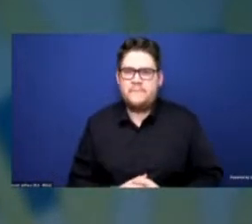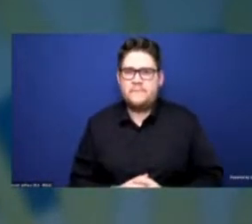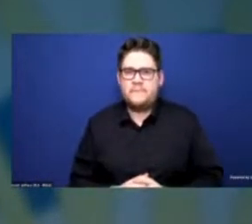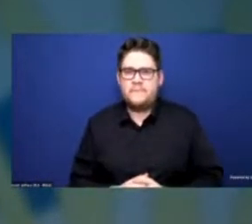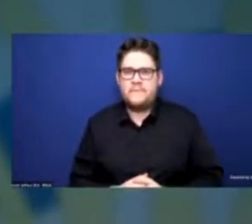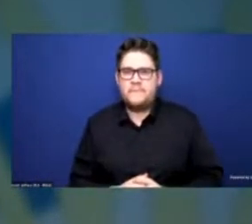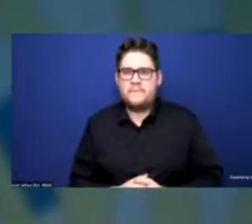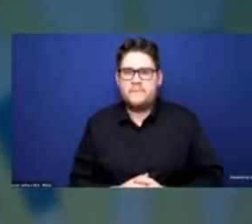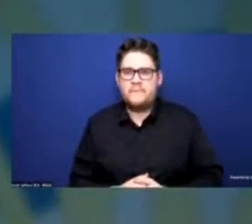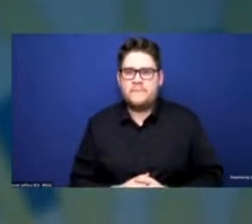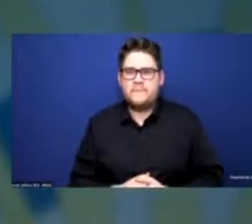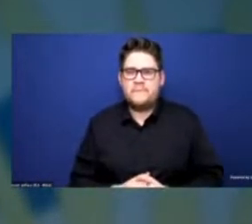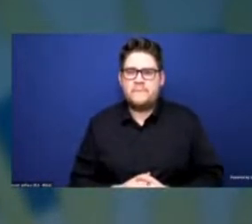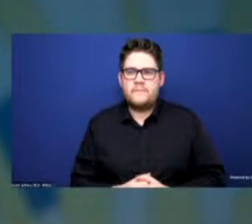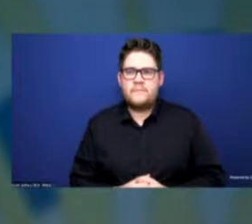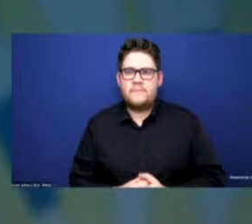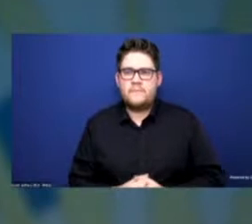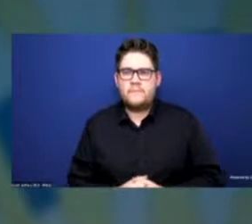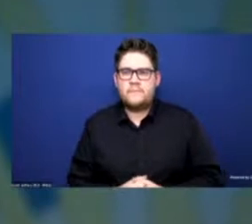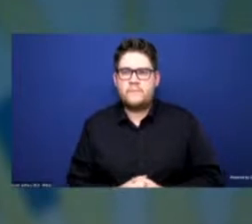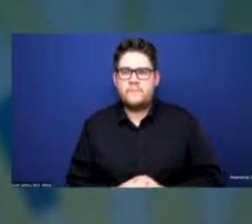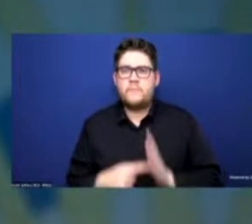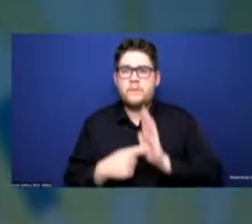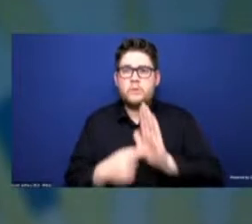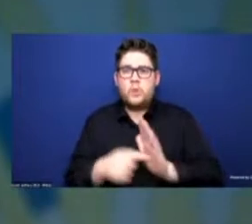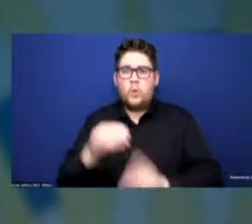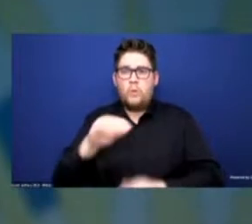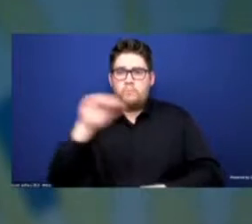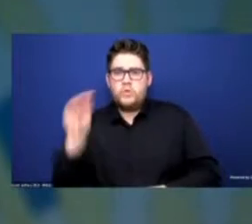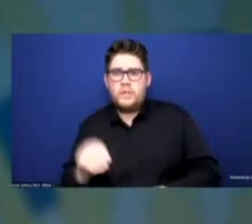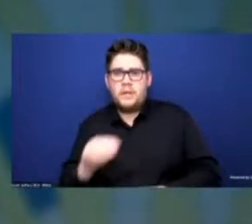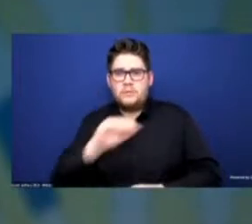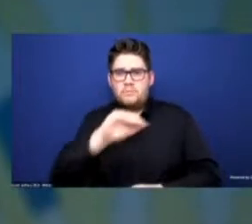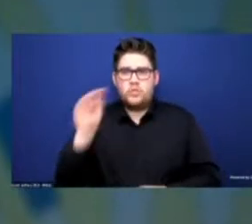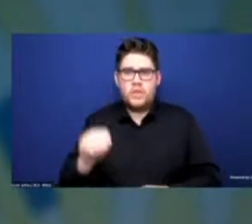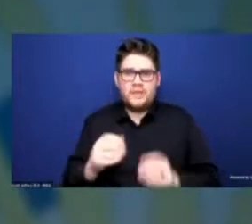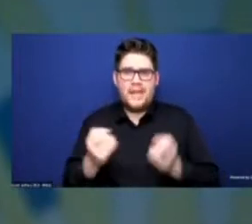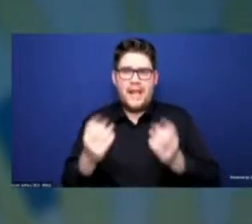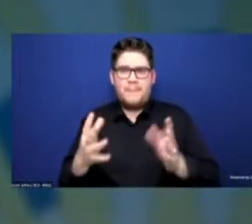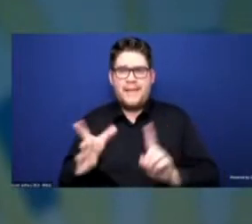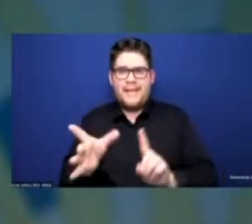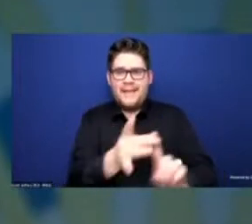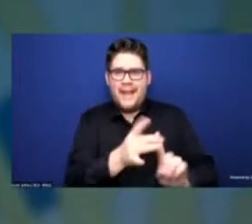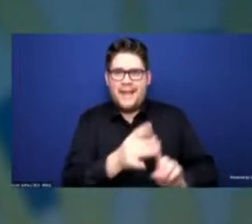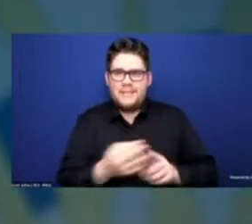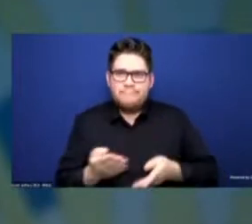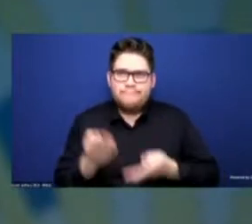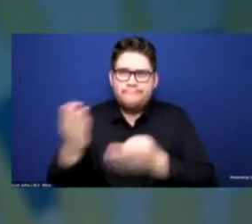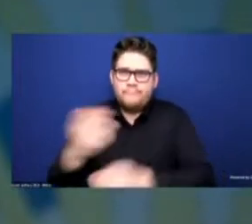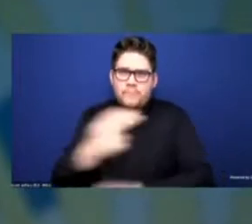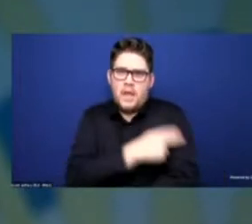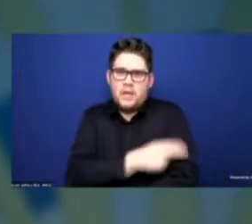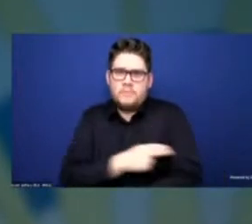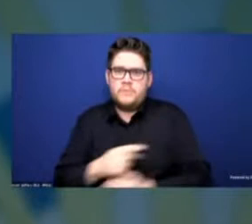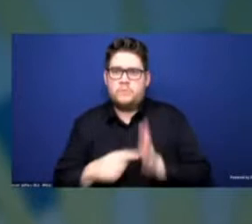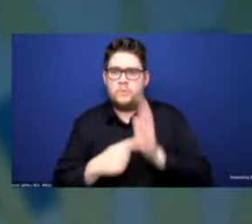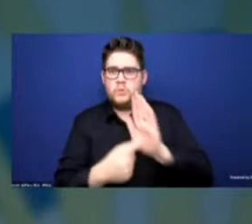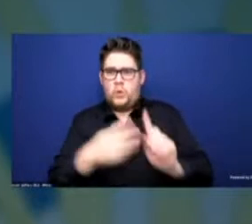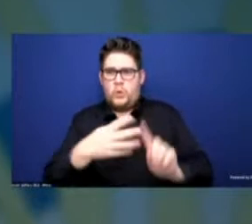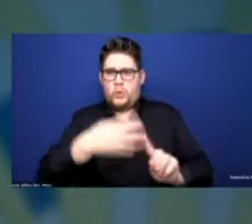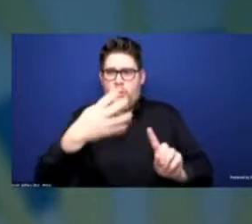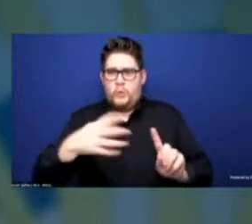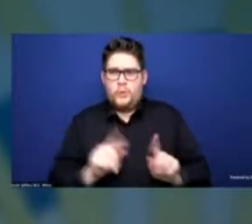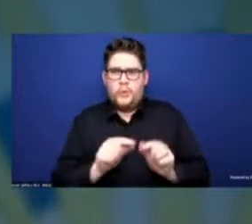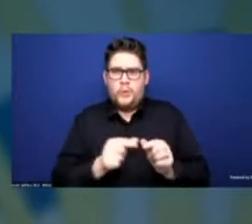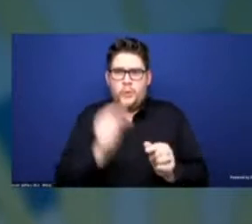our cases and hospitalizations, and it shows that we continue to have lower numbers of cases compared to the population